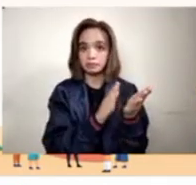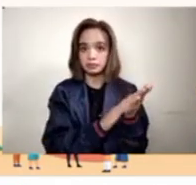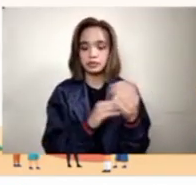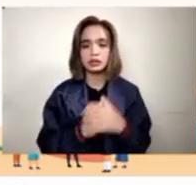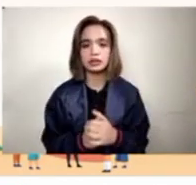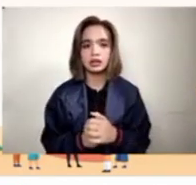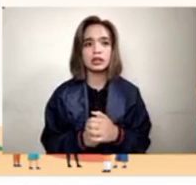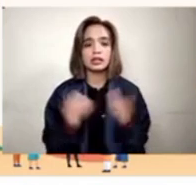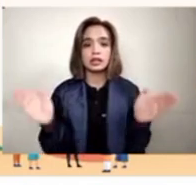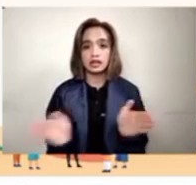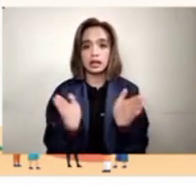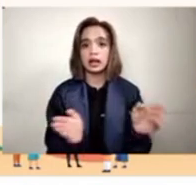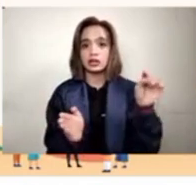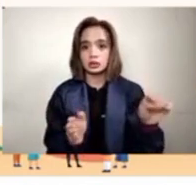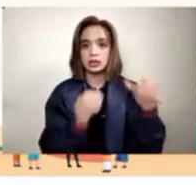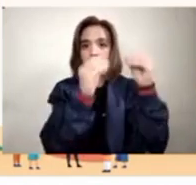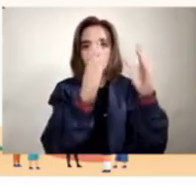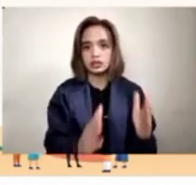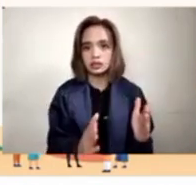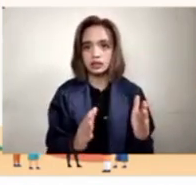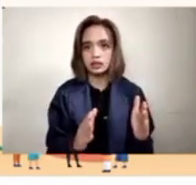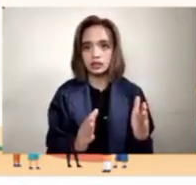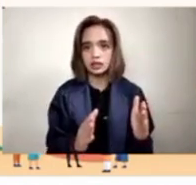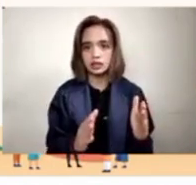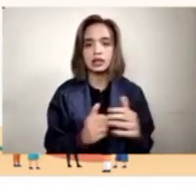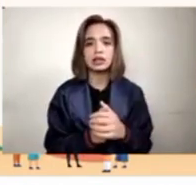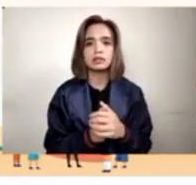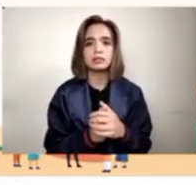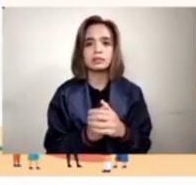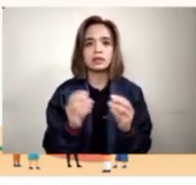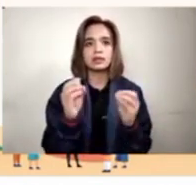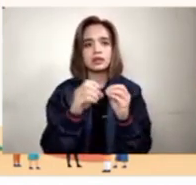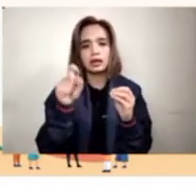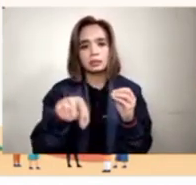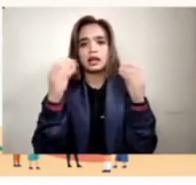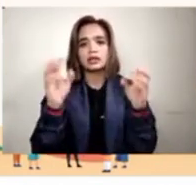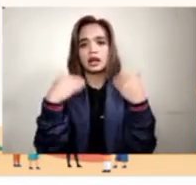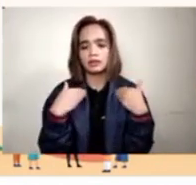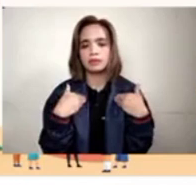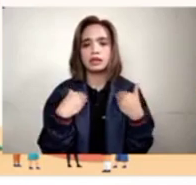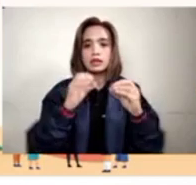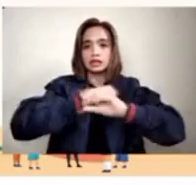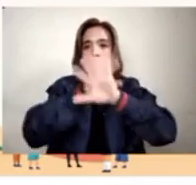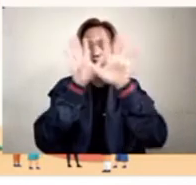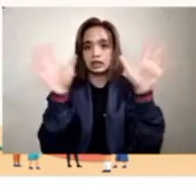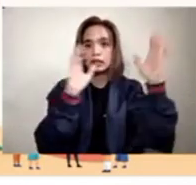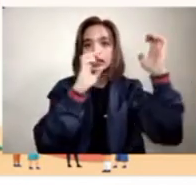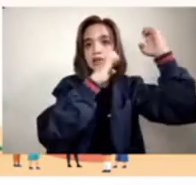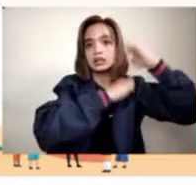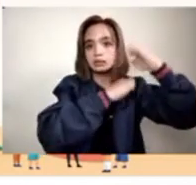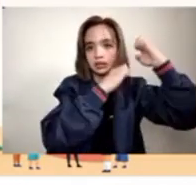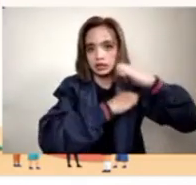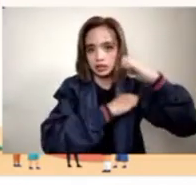We encourage teachers to embrace and have the standards as a way of life. We set clear